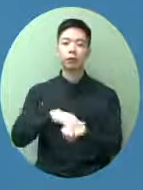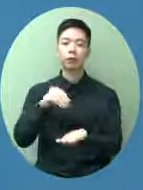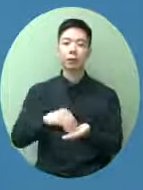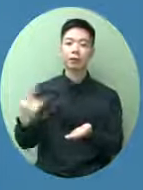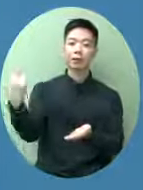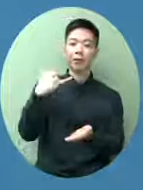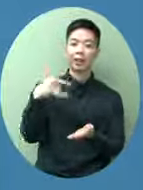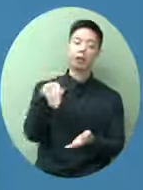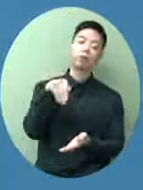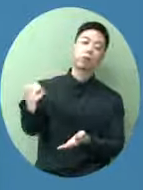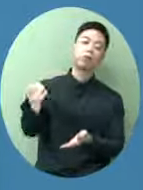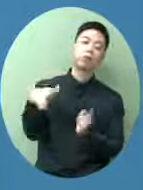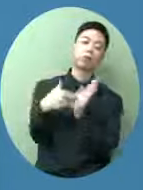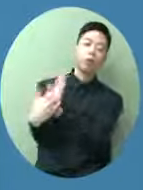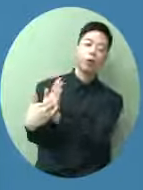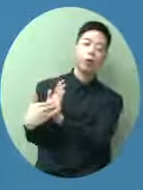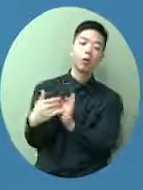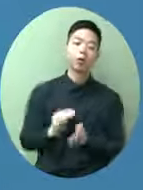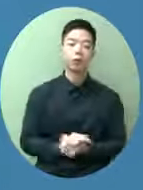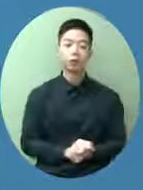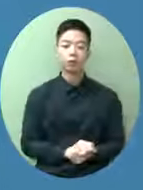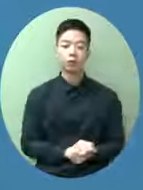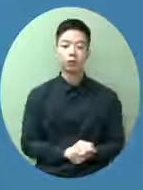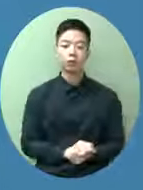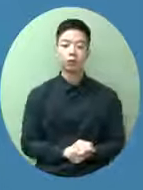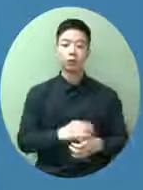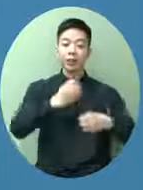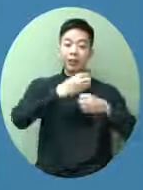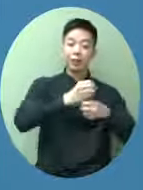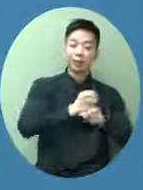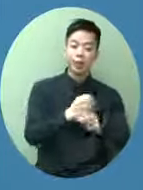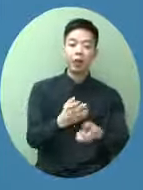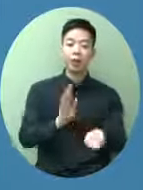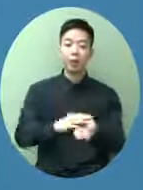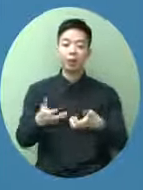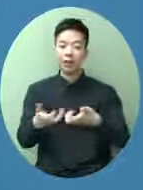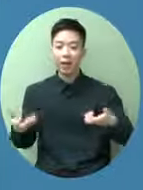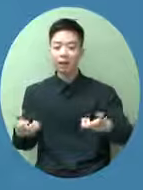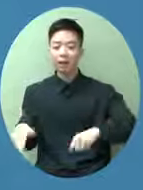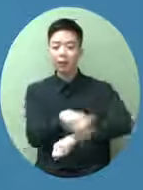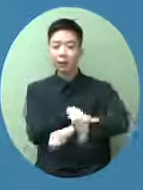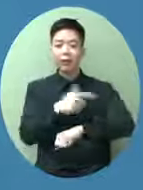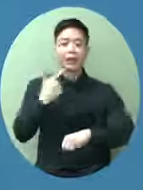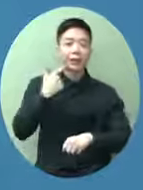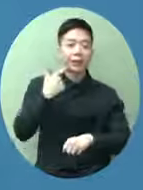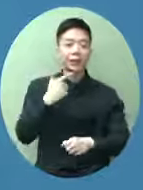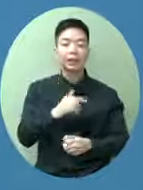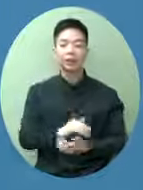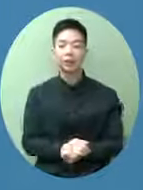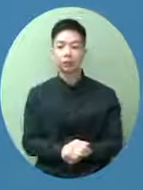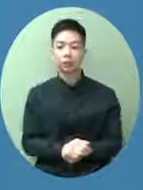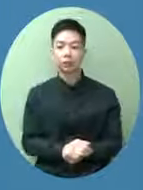ent testingand quarantine measuresto prevent the infected casesto go into the community